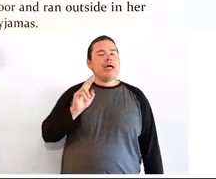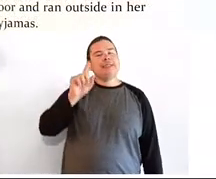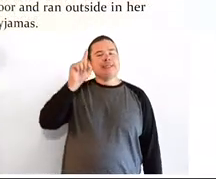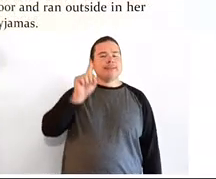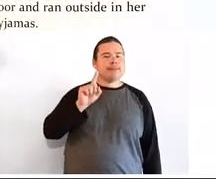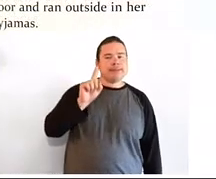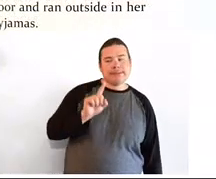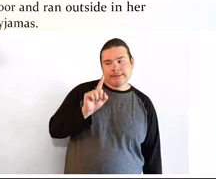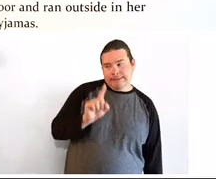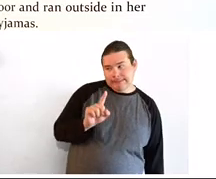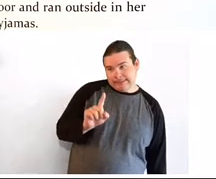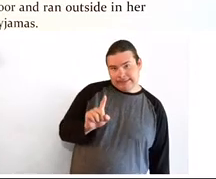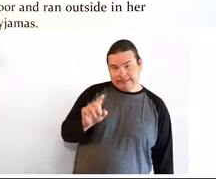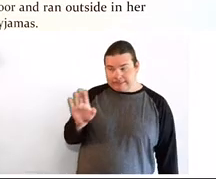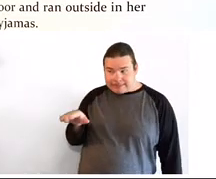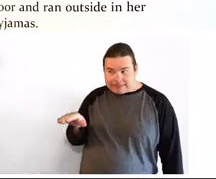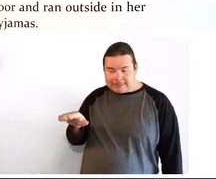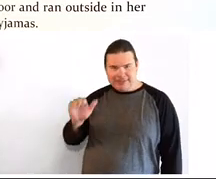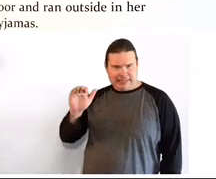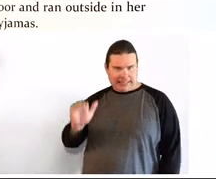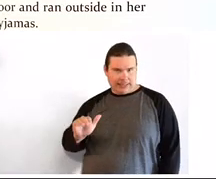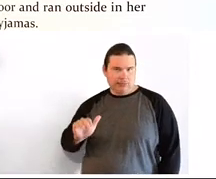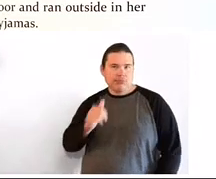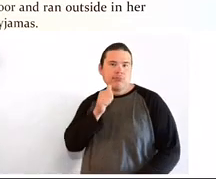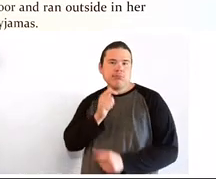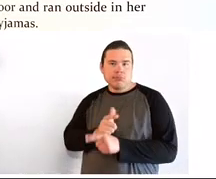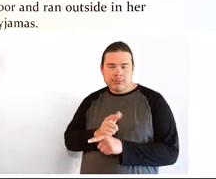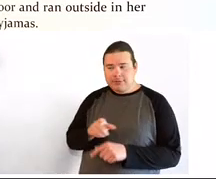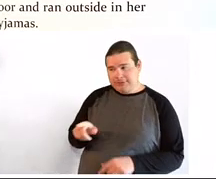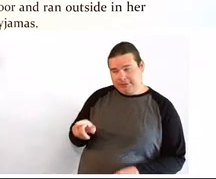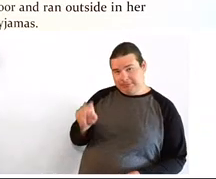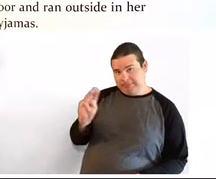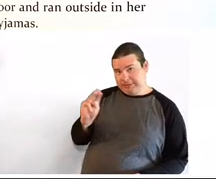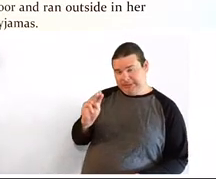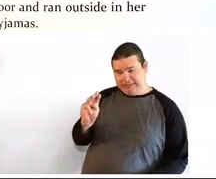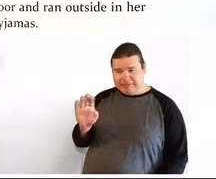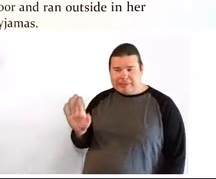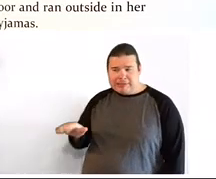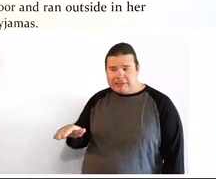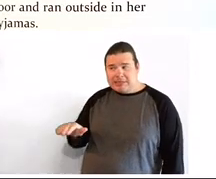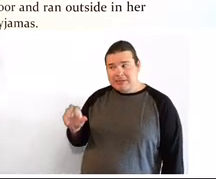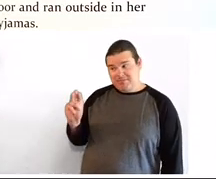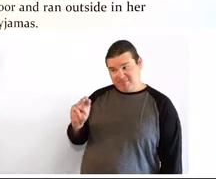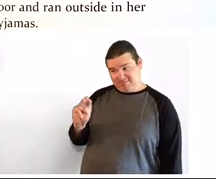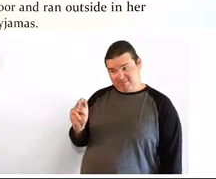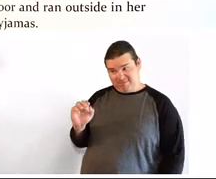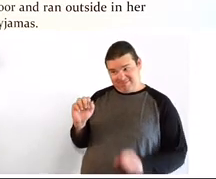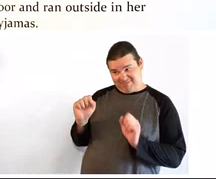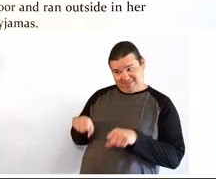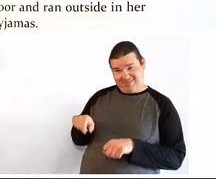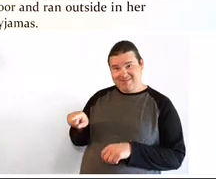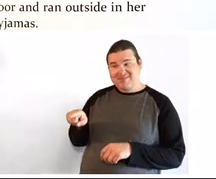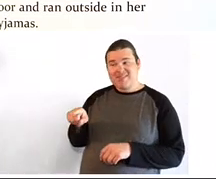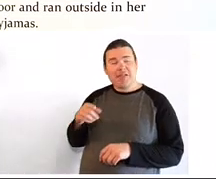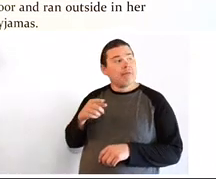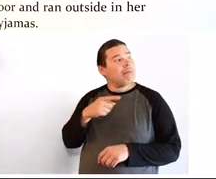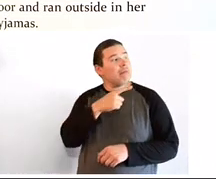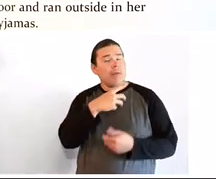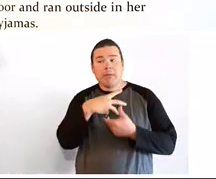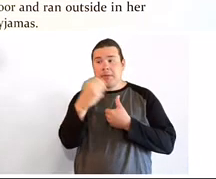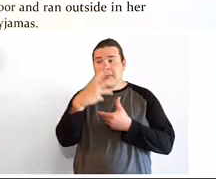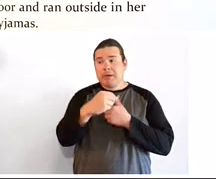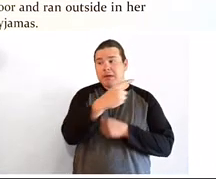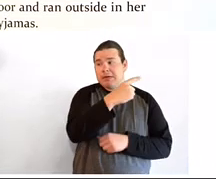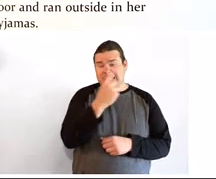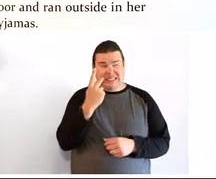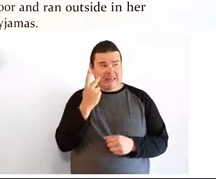So she went to her little sister and said, "Megan, could you go outside and tell me how